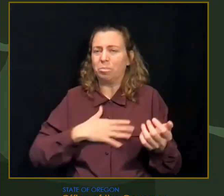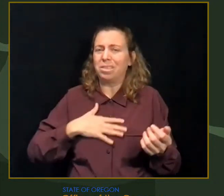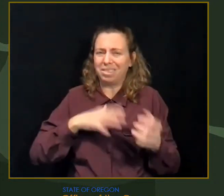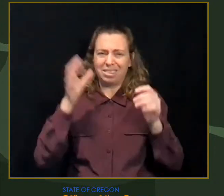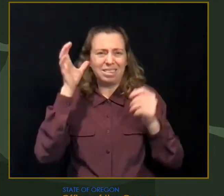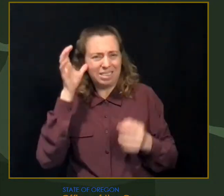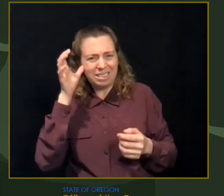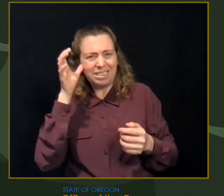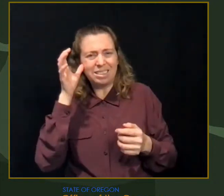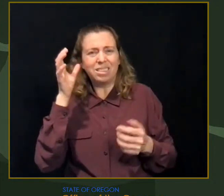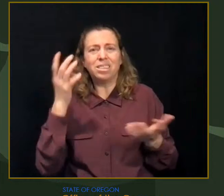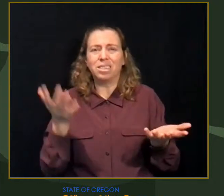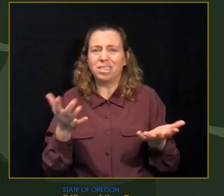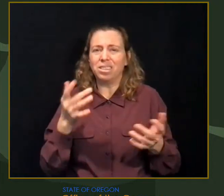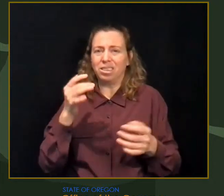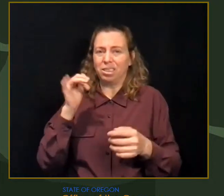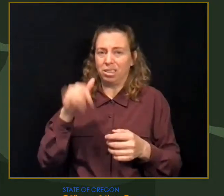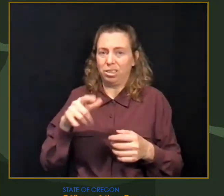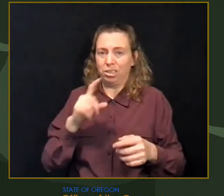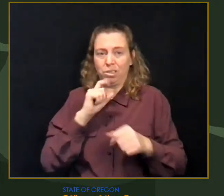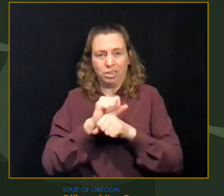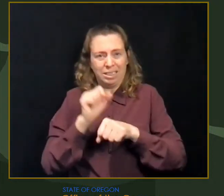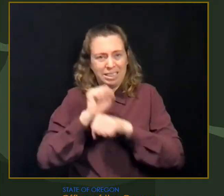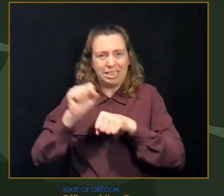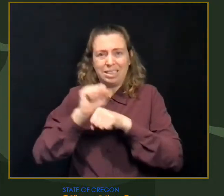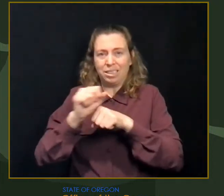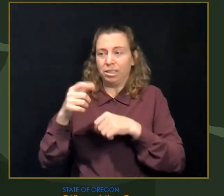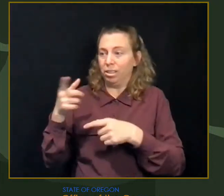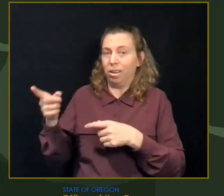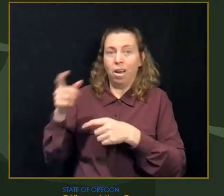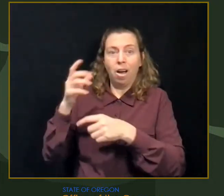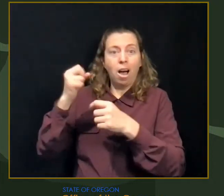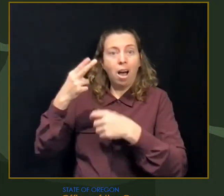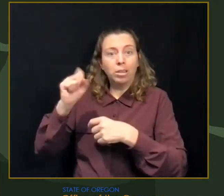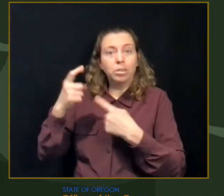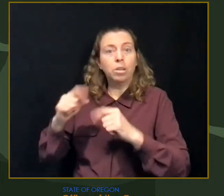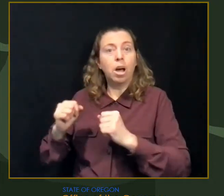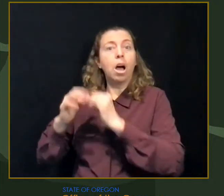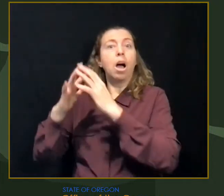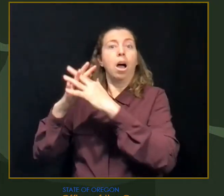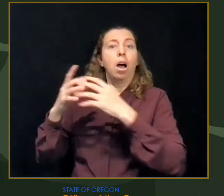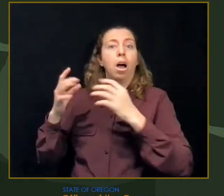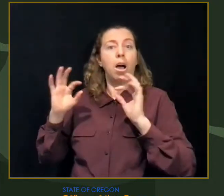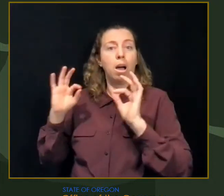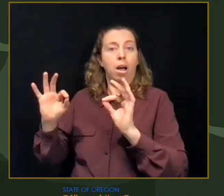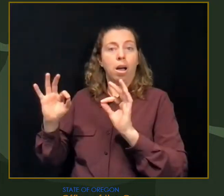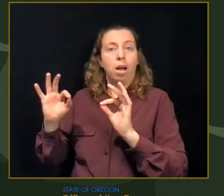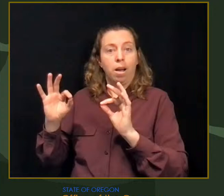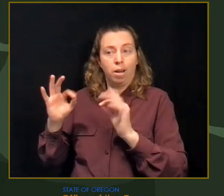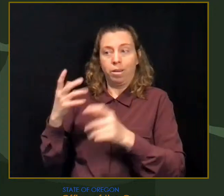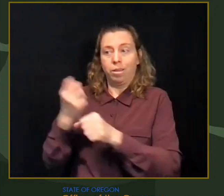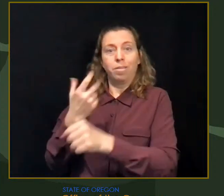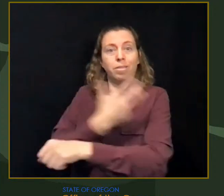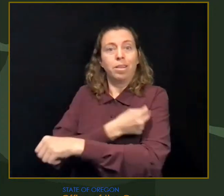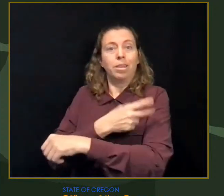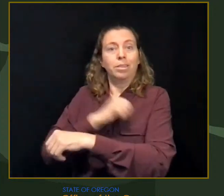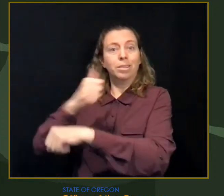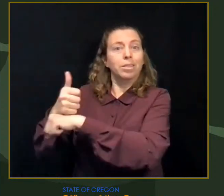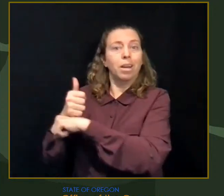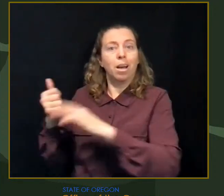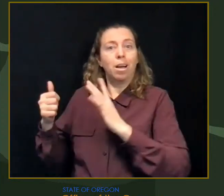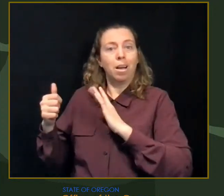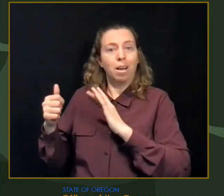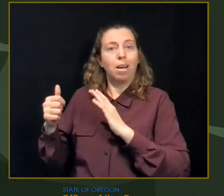efforts working to get our high schoolers vaccinated. I think they understand, their parents